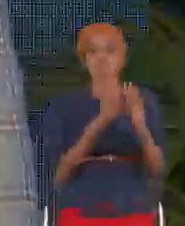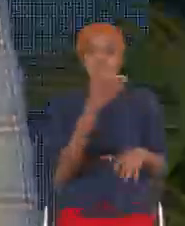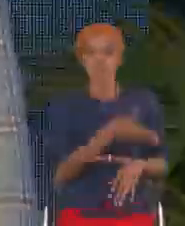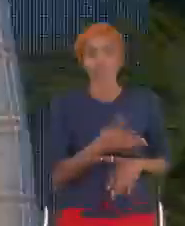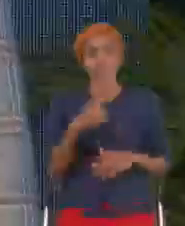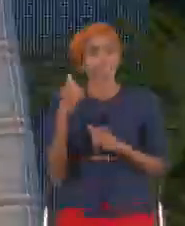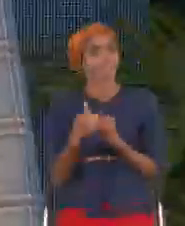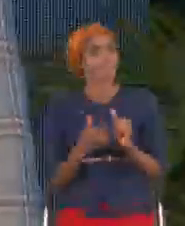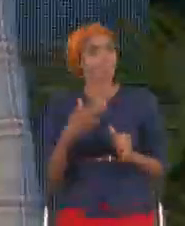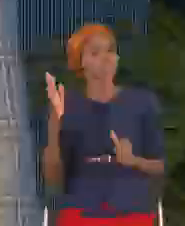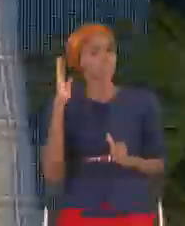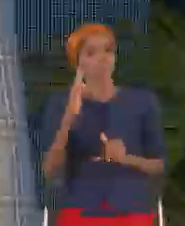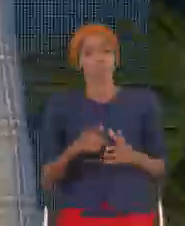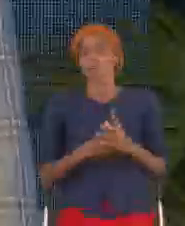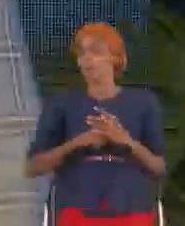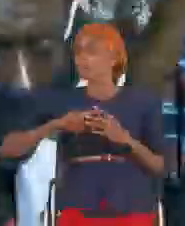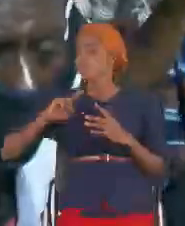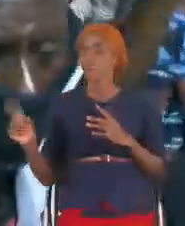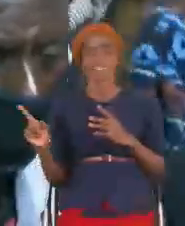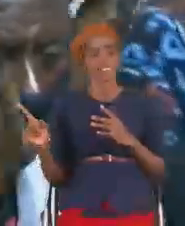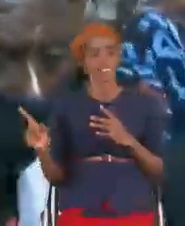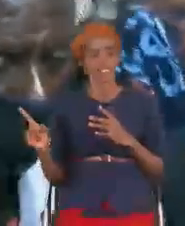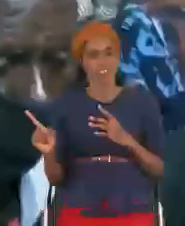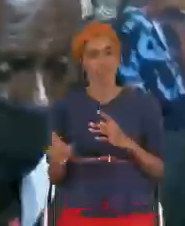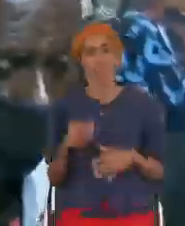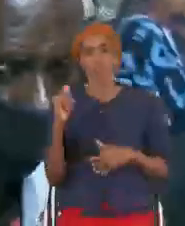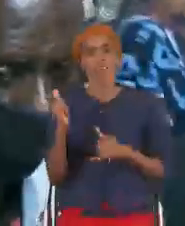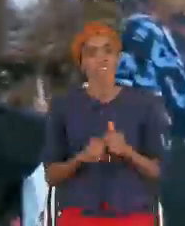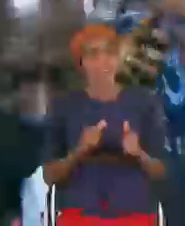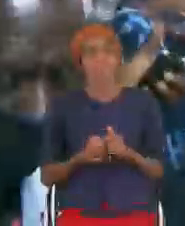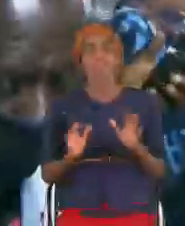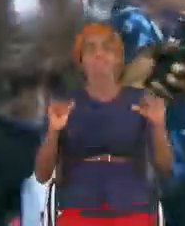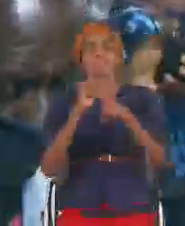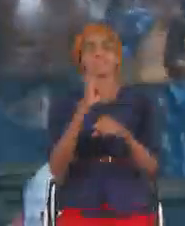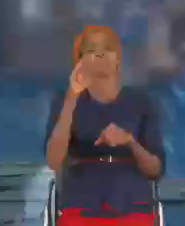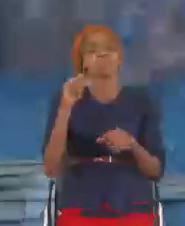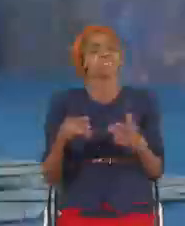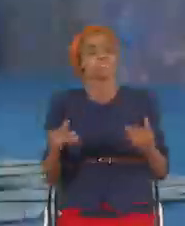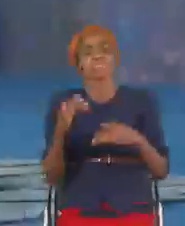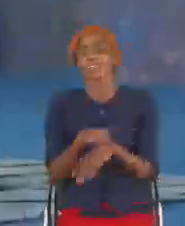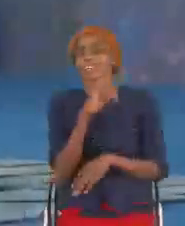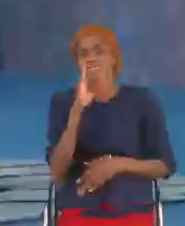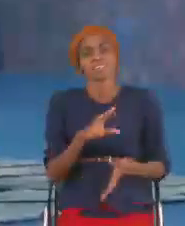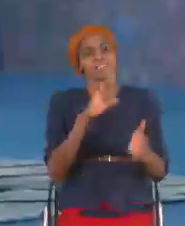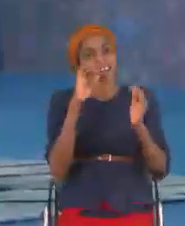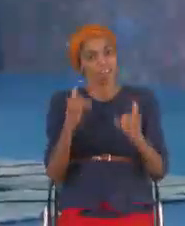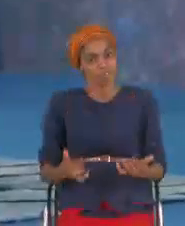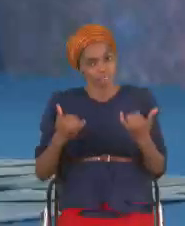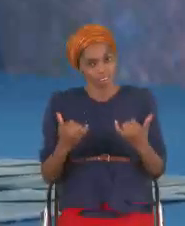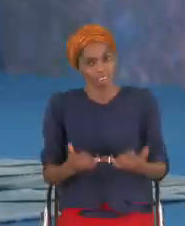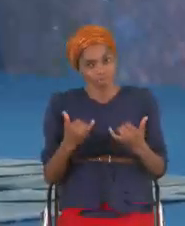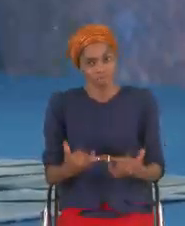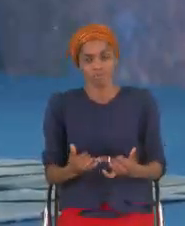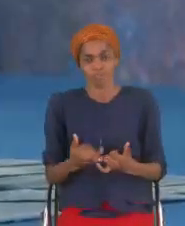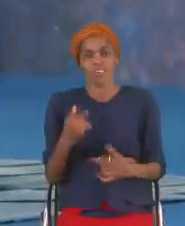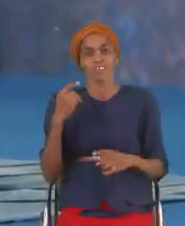Everything will vanish away. Every miracle you need tonight is available from Christ. And